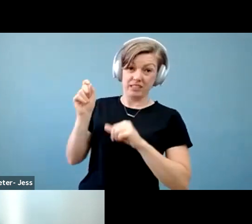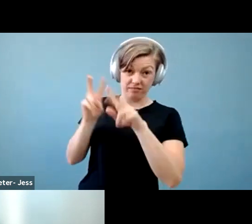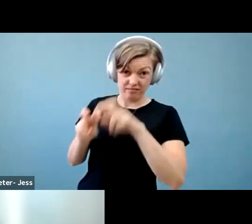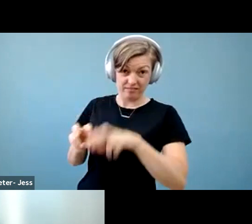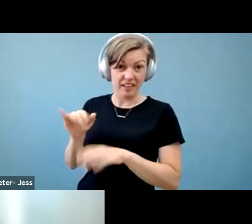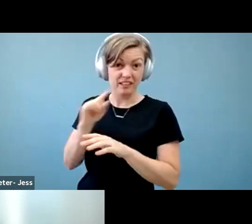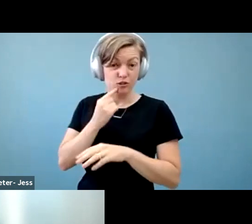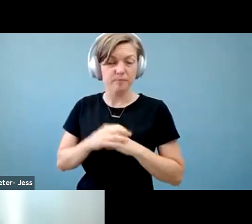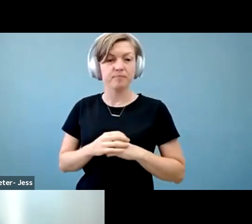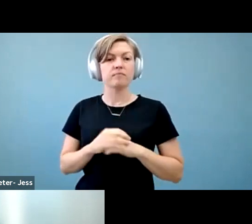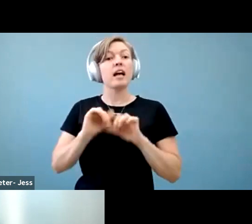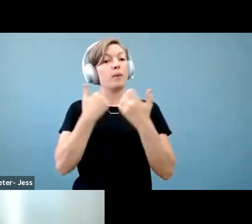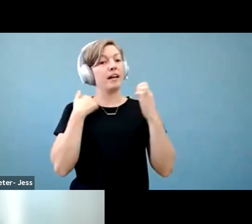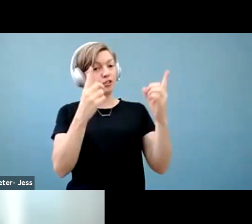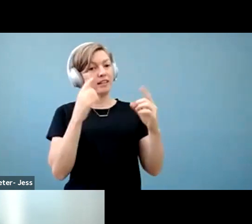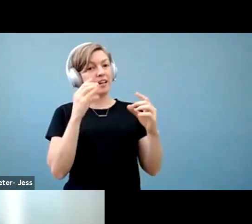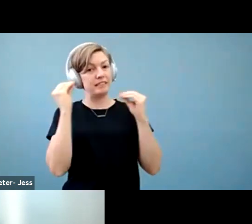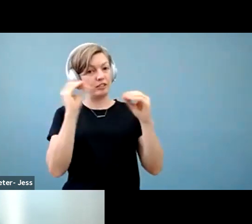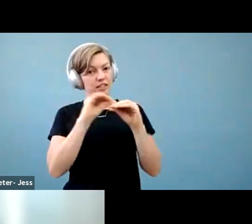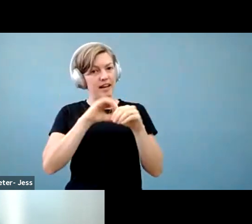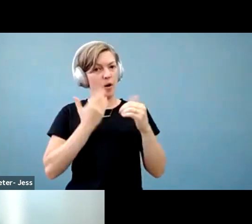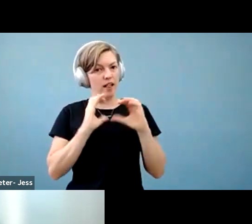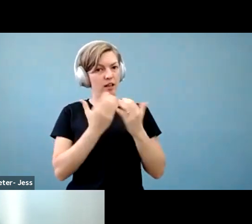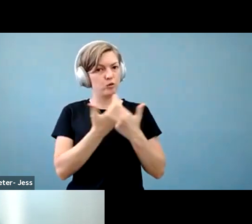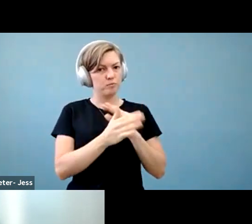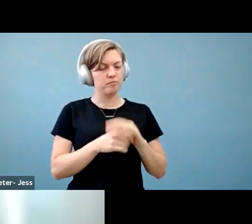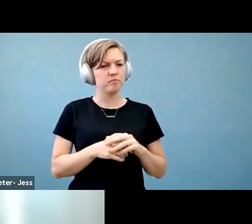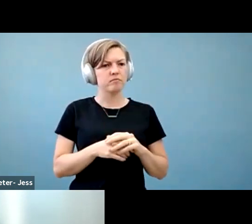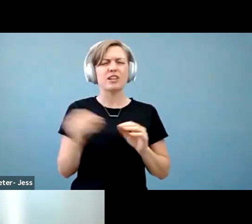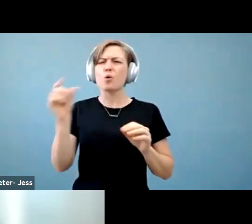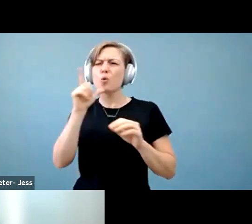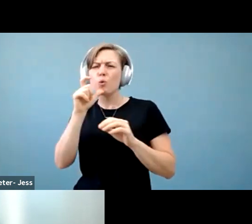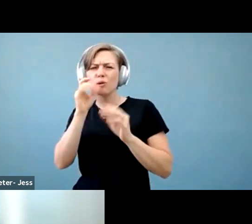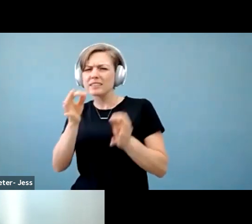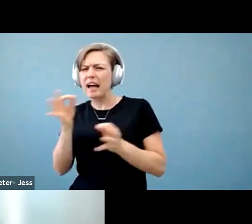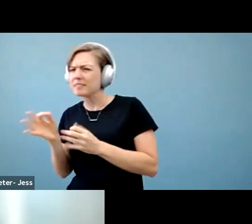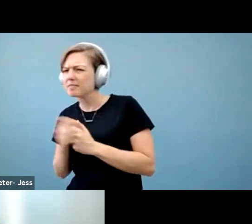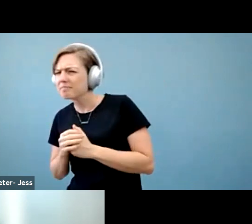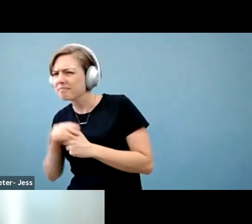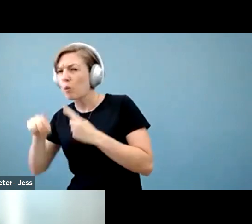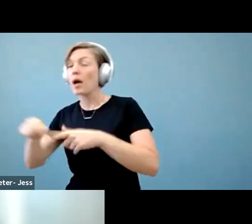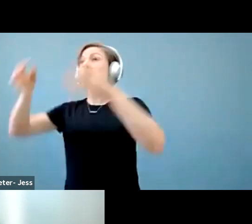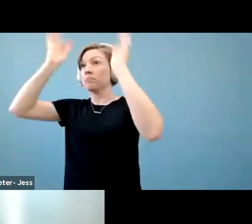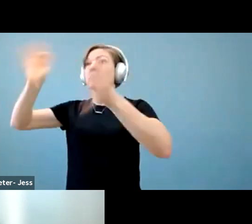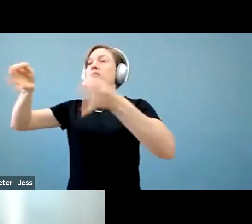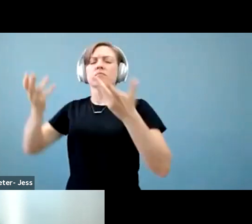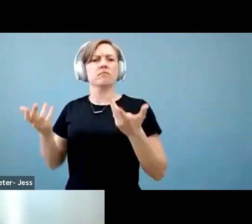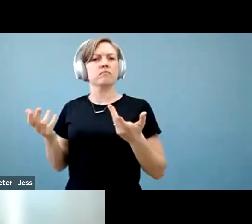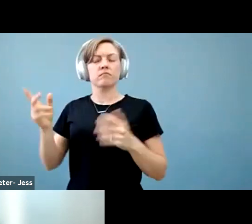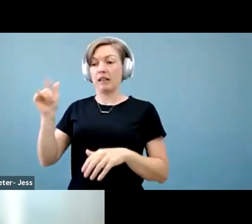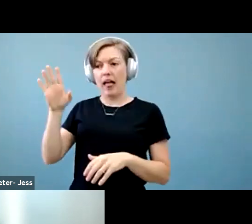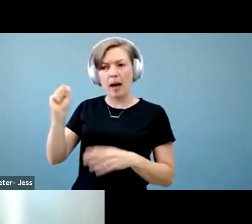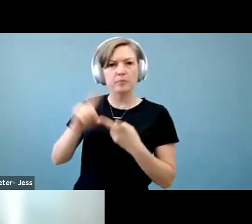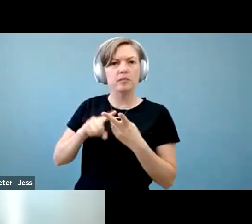in our classrooms, and then who's making decisions, at all these decision-making points, within the labs, within